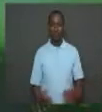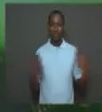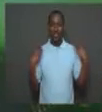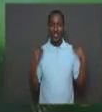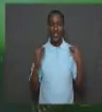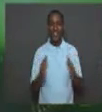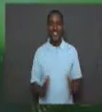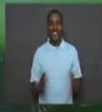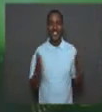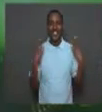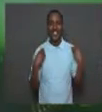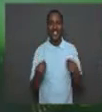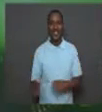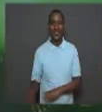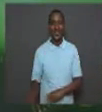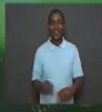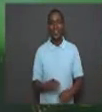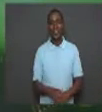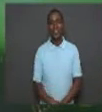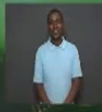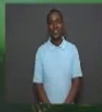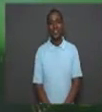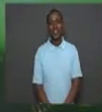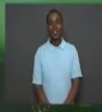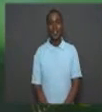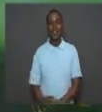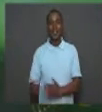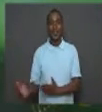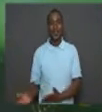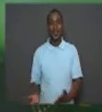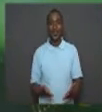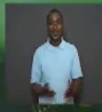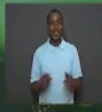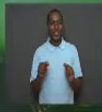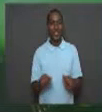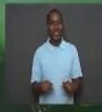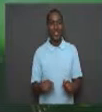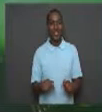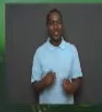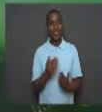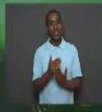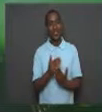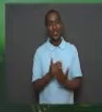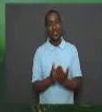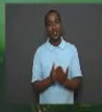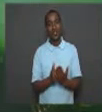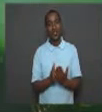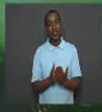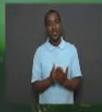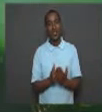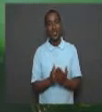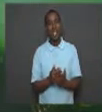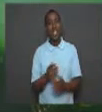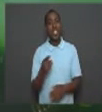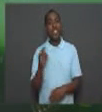Hello, teacher. Hello, students. Welcome to today's lesson on the